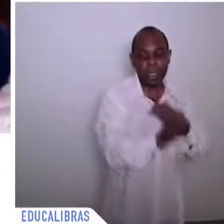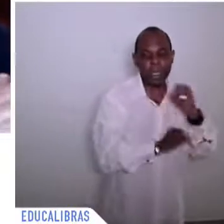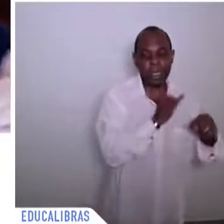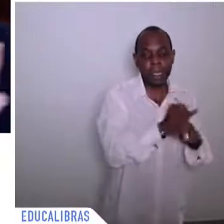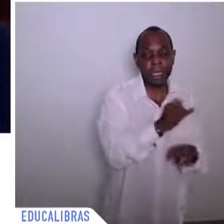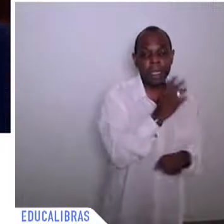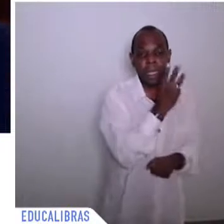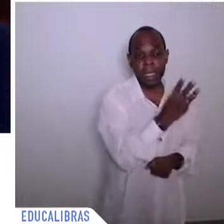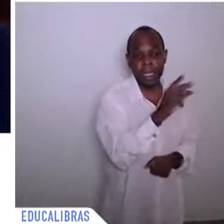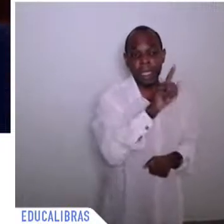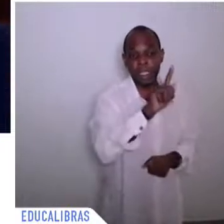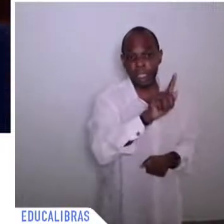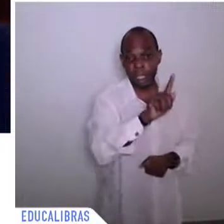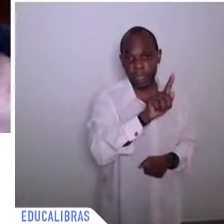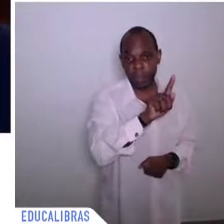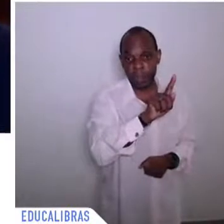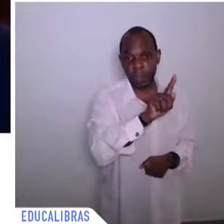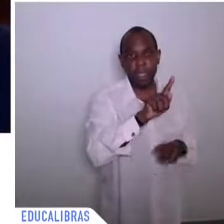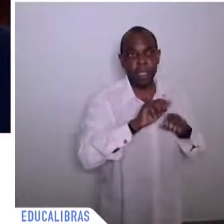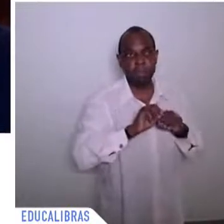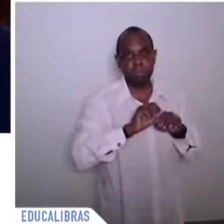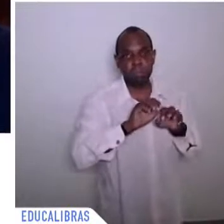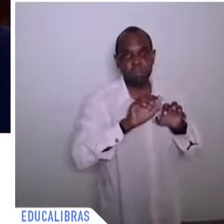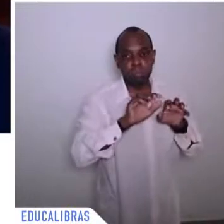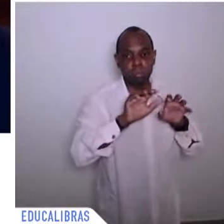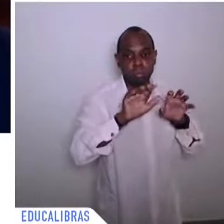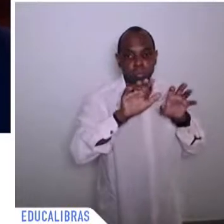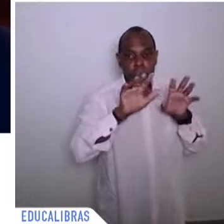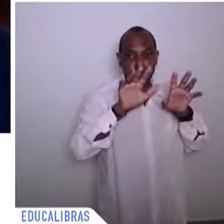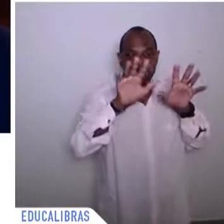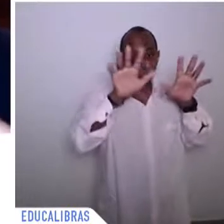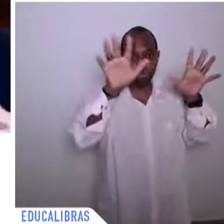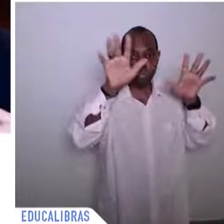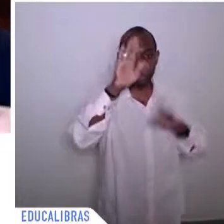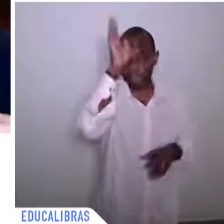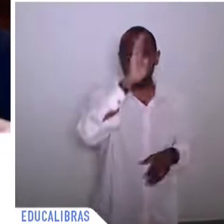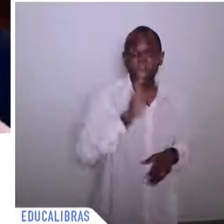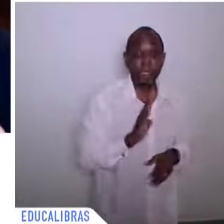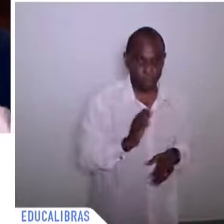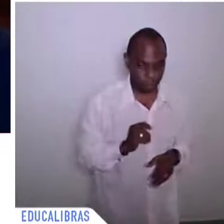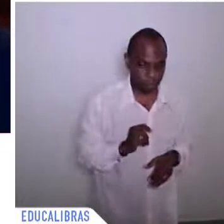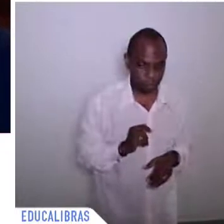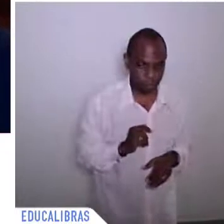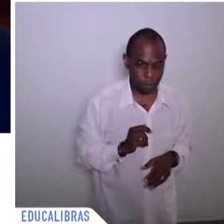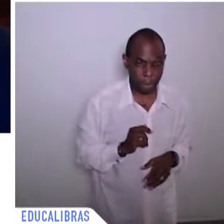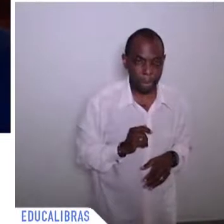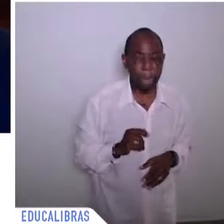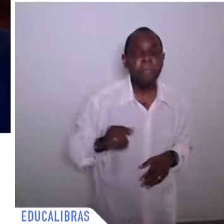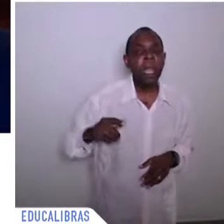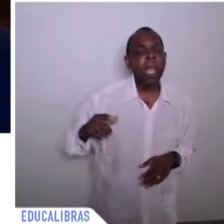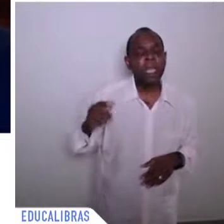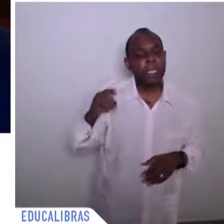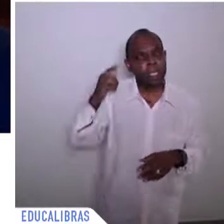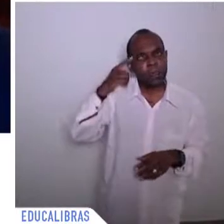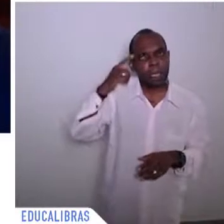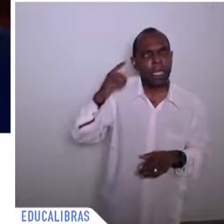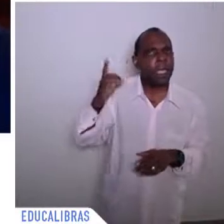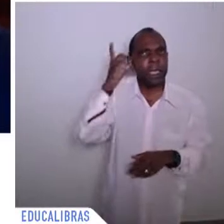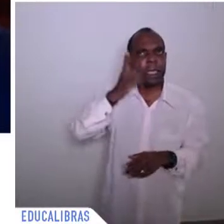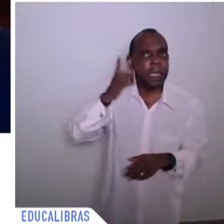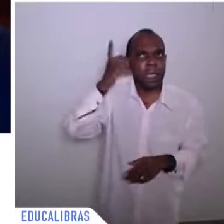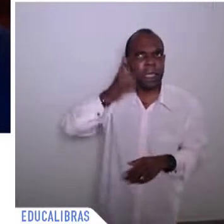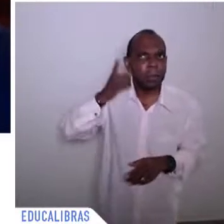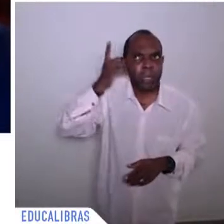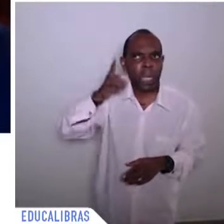talk about internet 3G. It has spread slowly through Brazil, more in